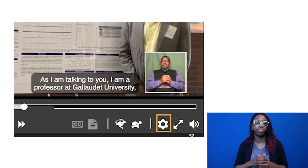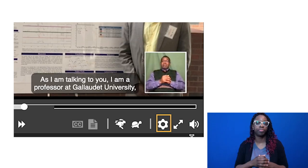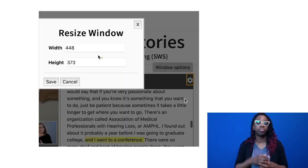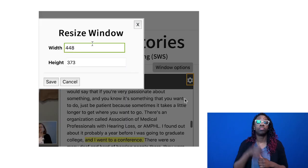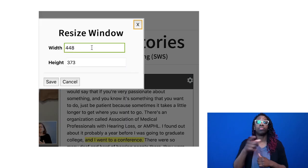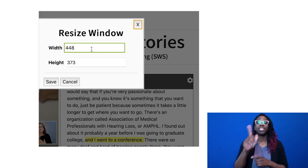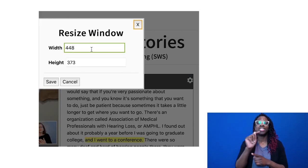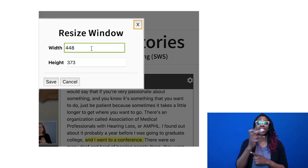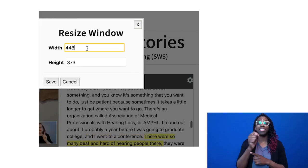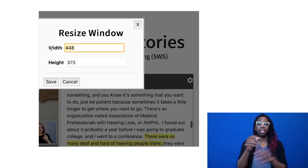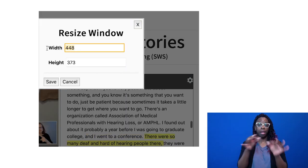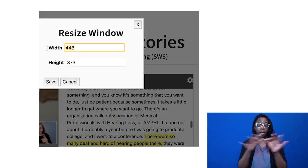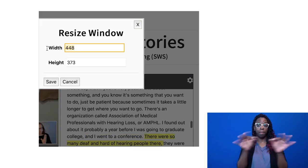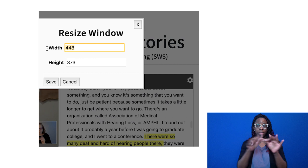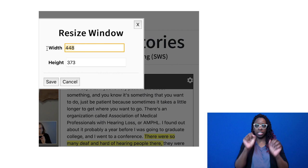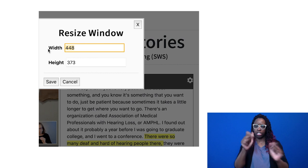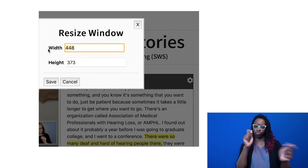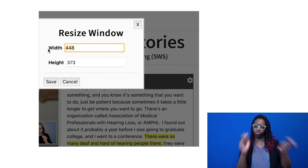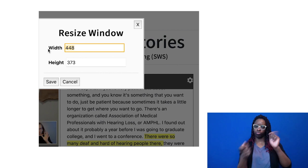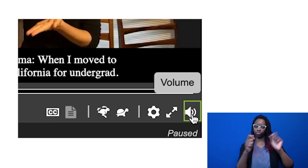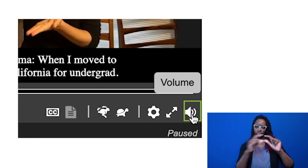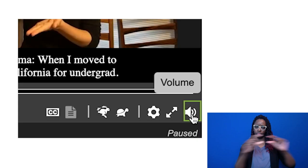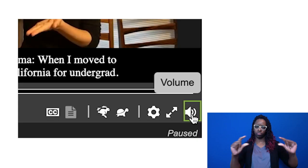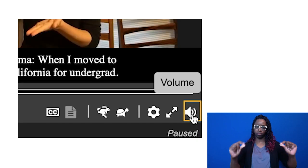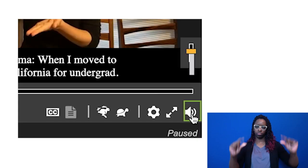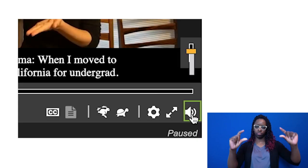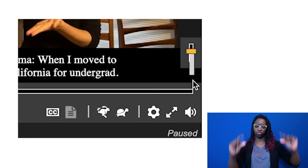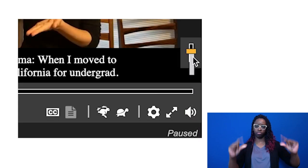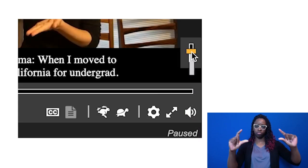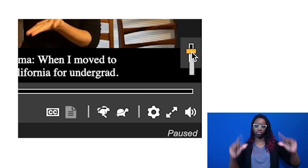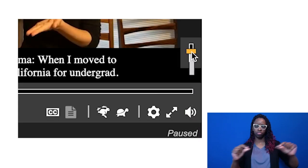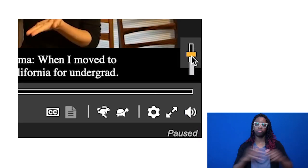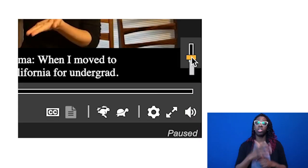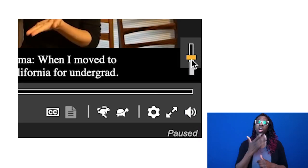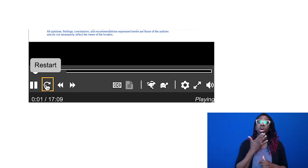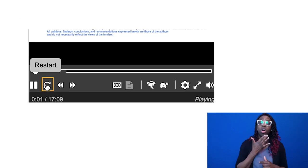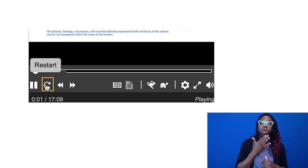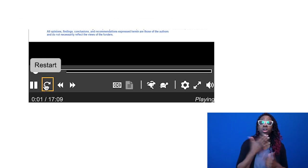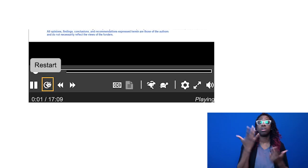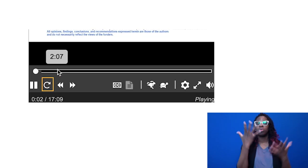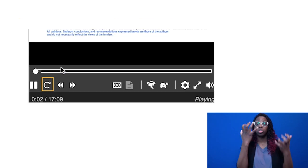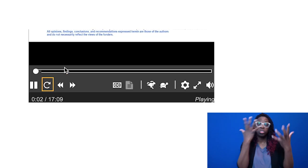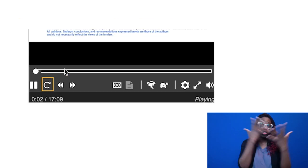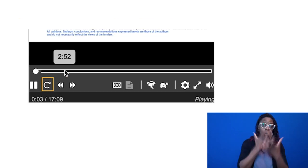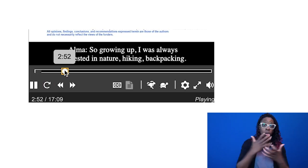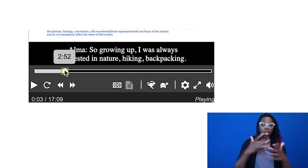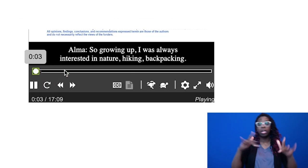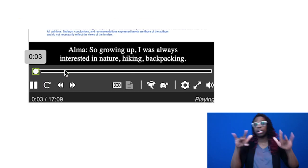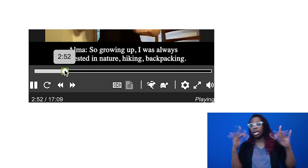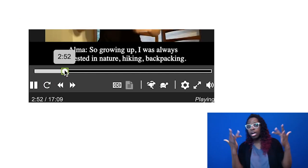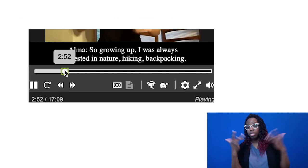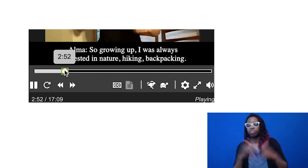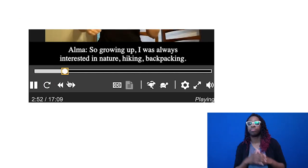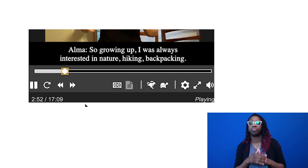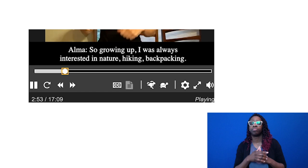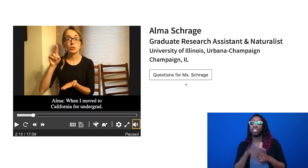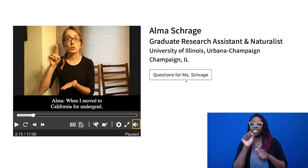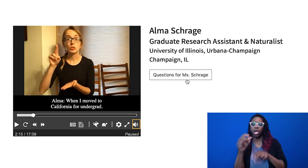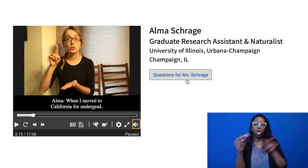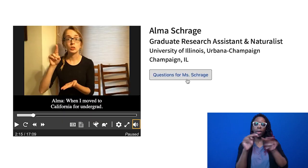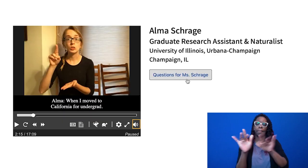interpretation. You can increase or decrease text size, loudness, and contrast, replay all or parts of a